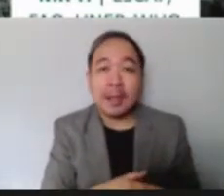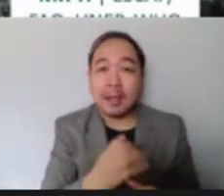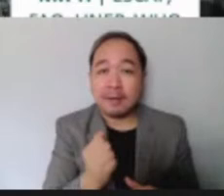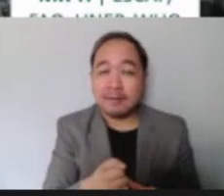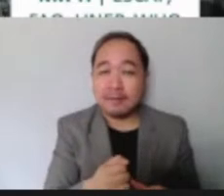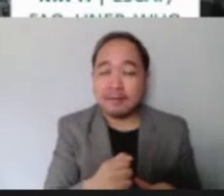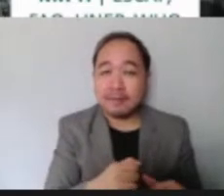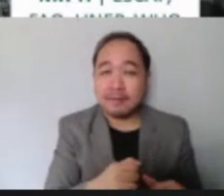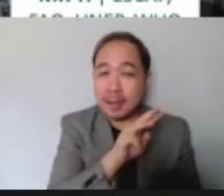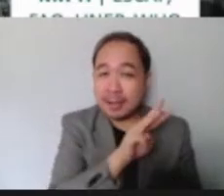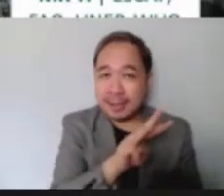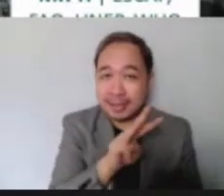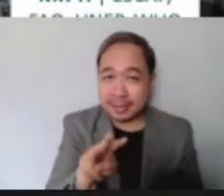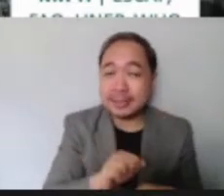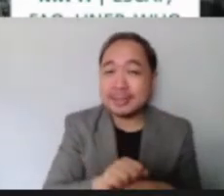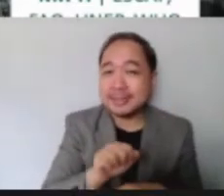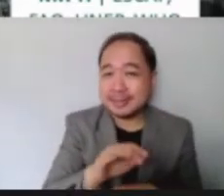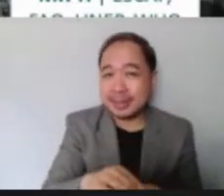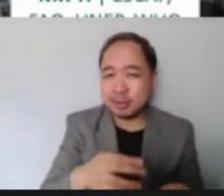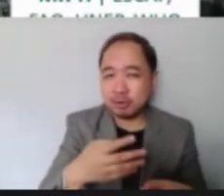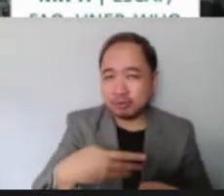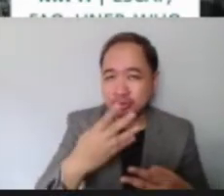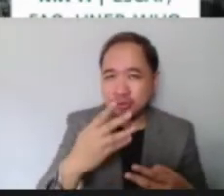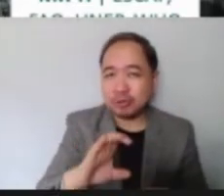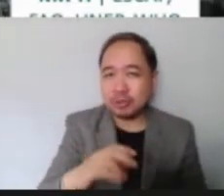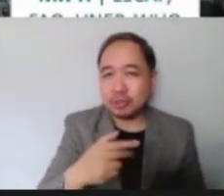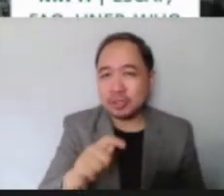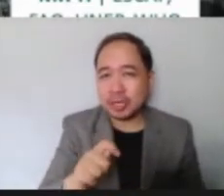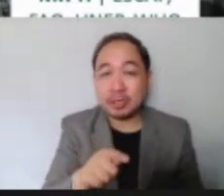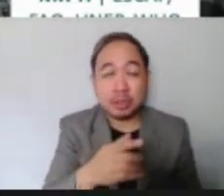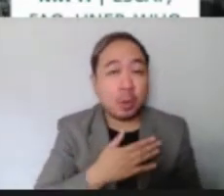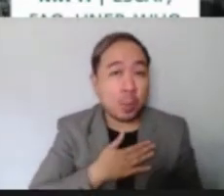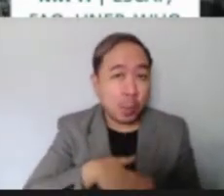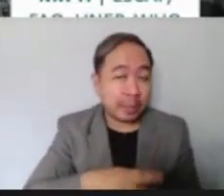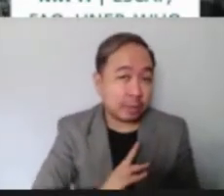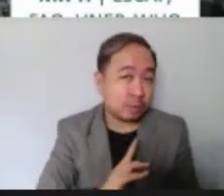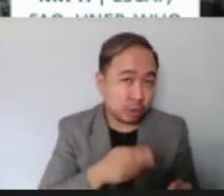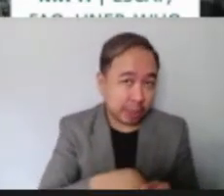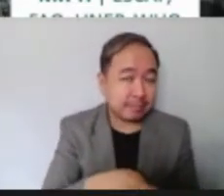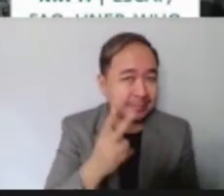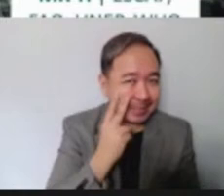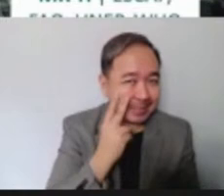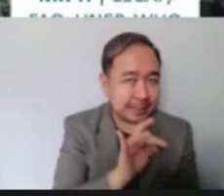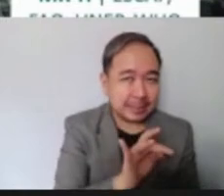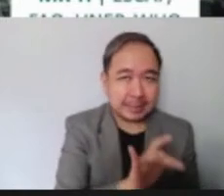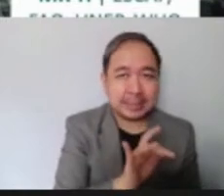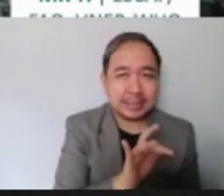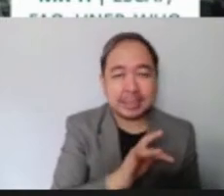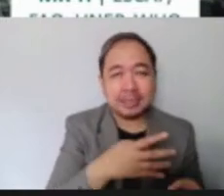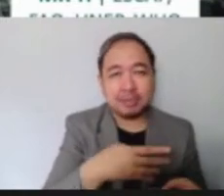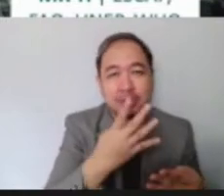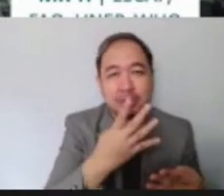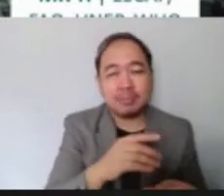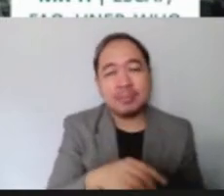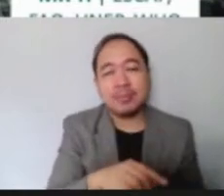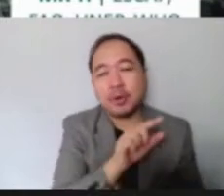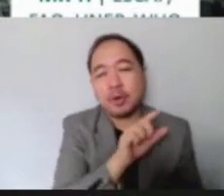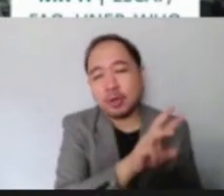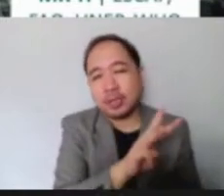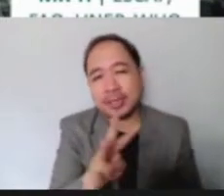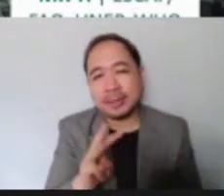so those who wish to join uh from June please check the chat box and the second Side